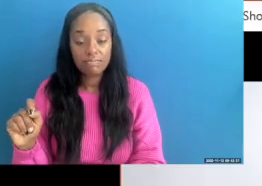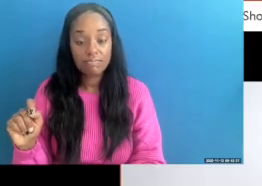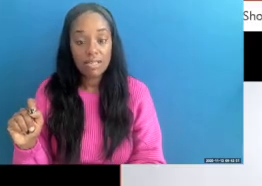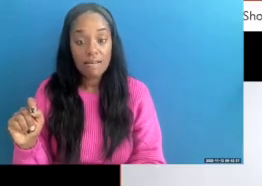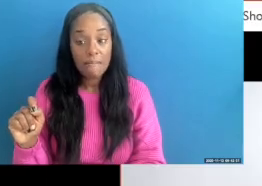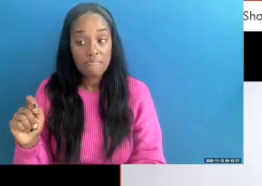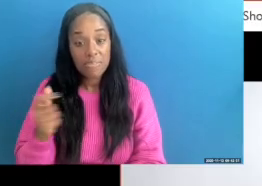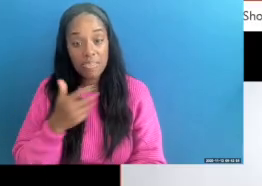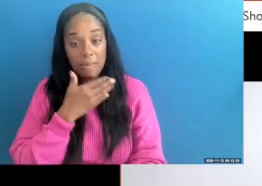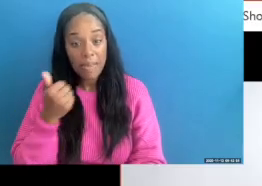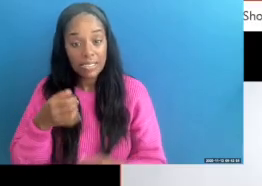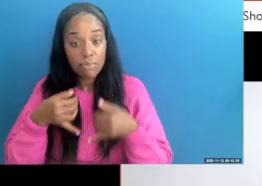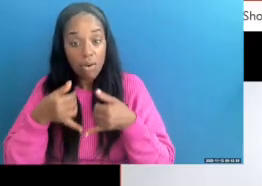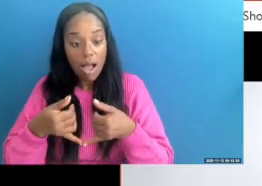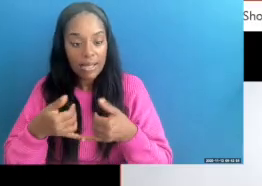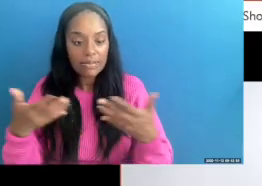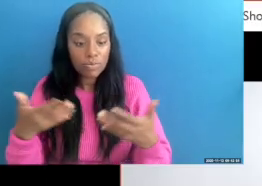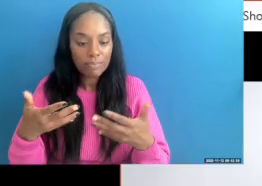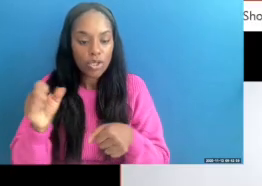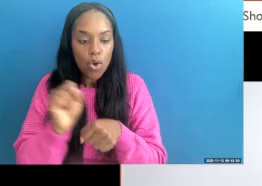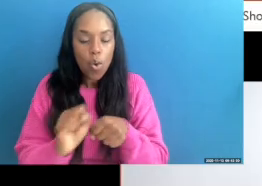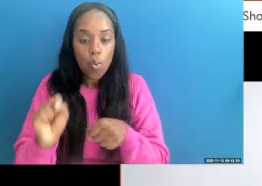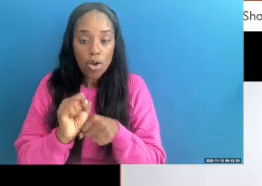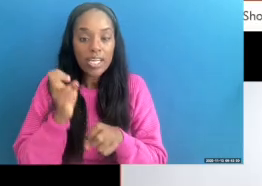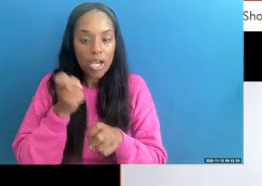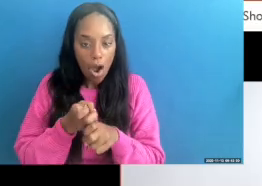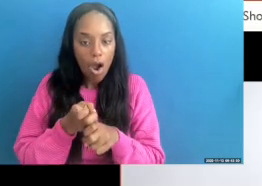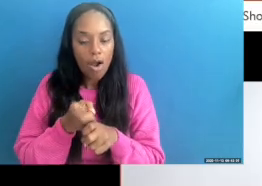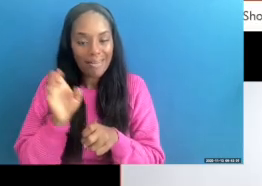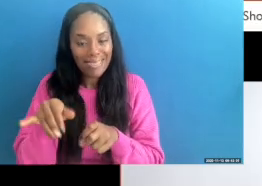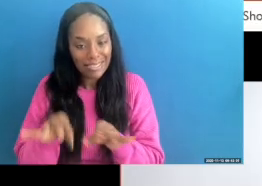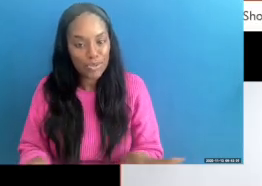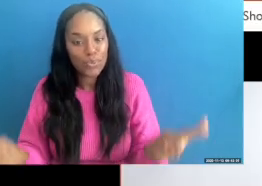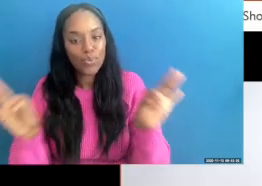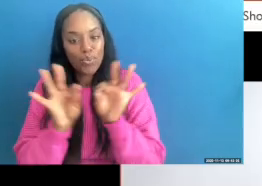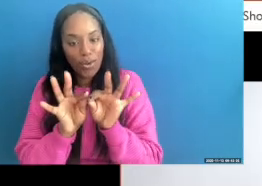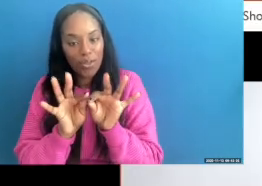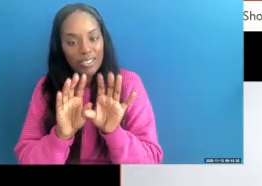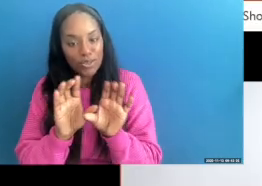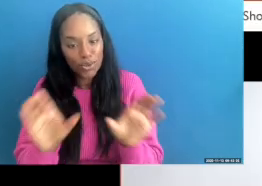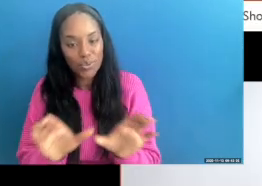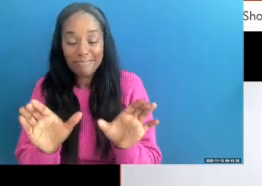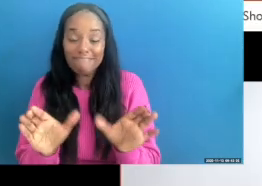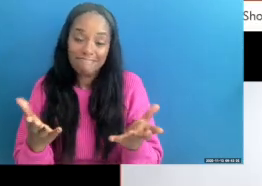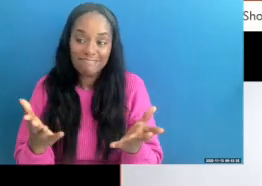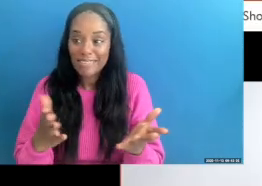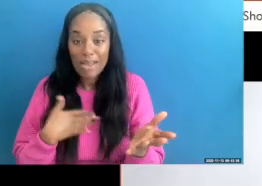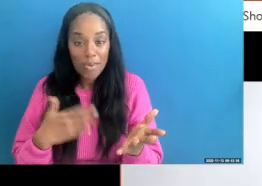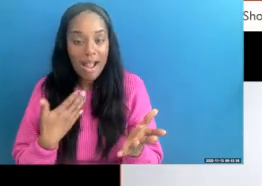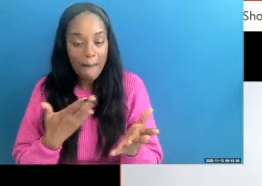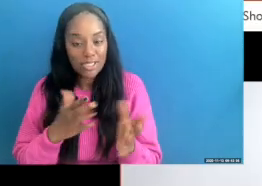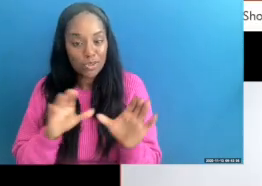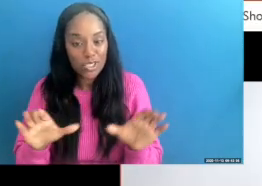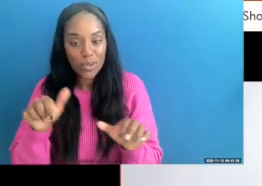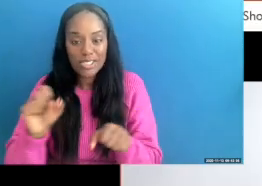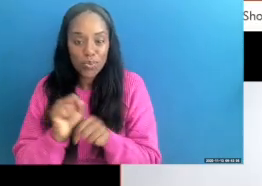life than working hard at work worth doing. And this is work worth doing. And we're very happy to be doing it together with all